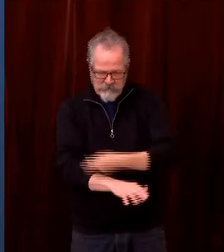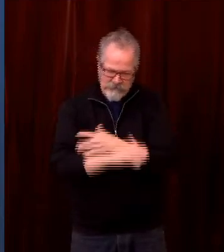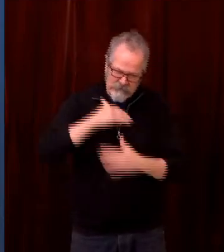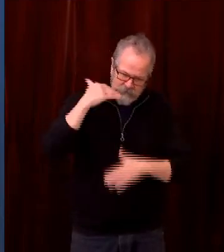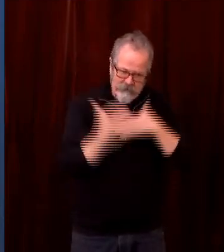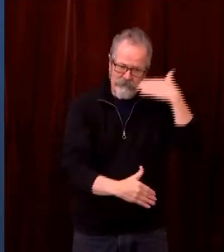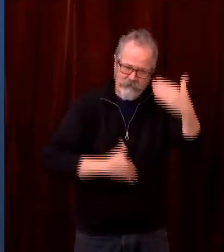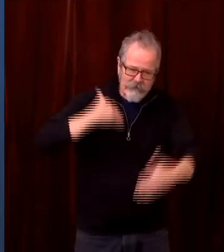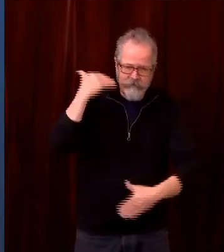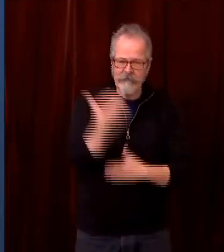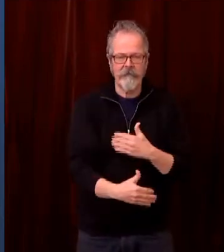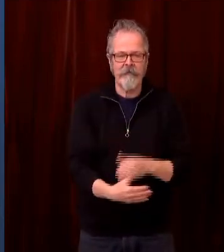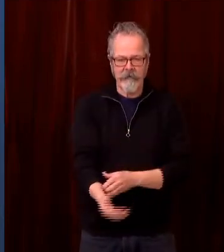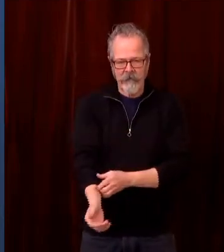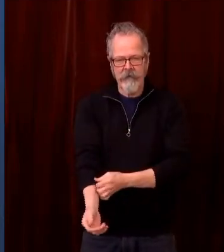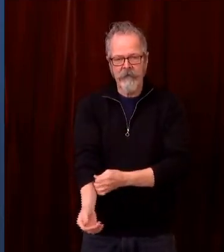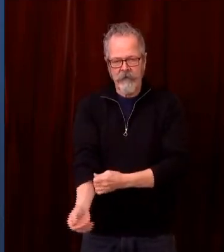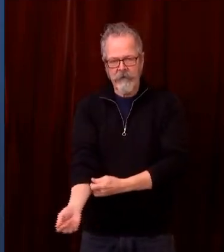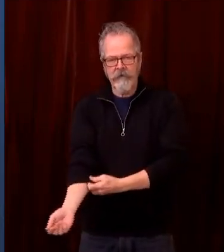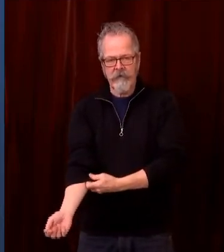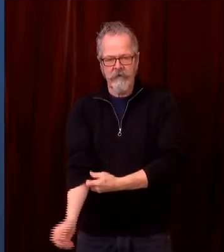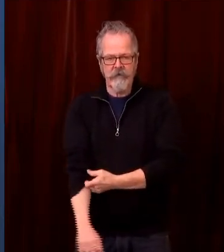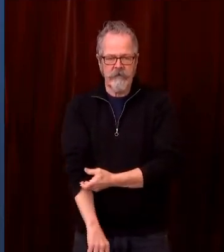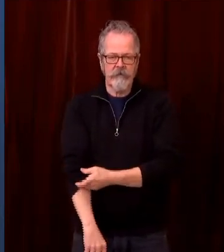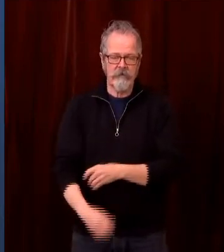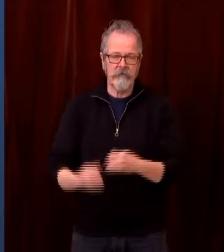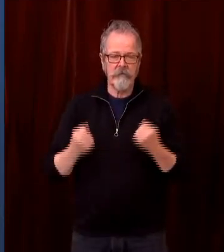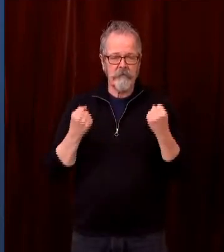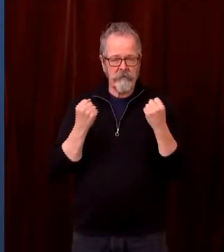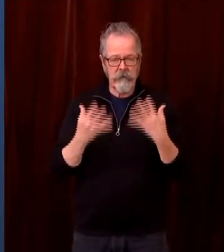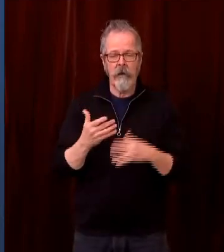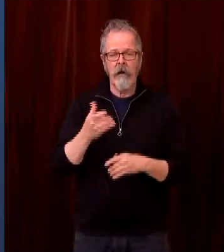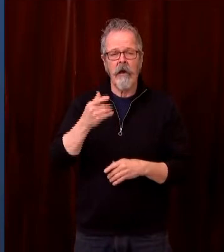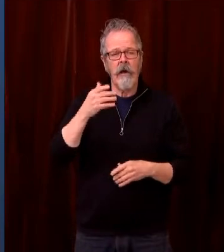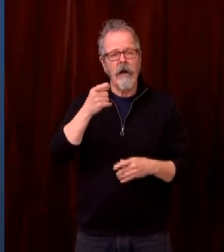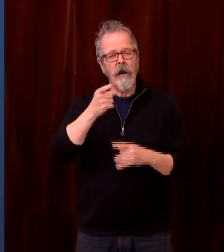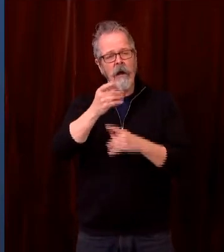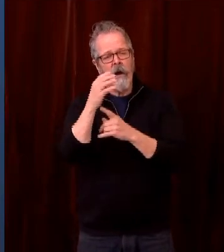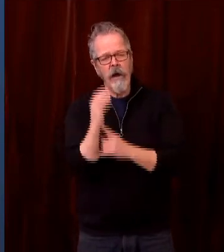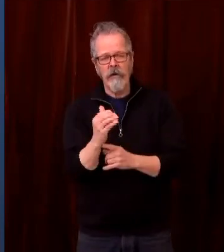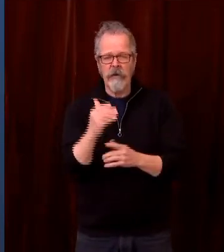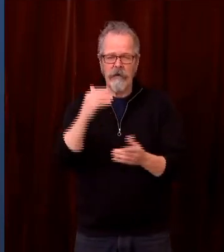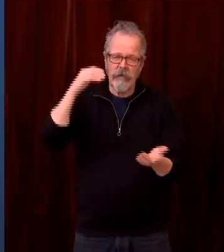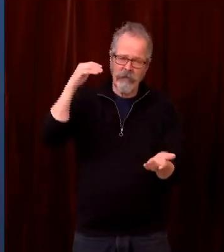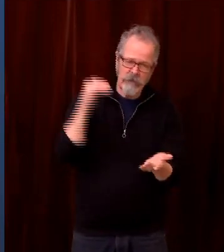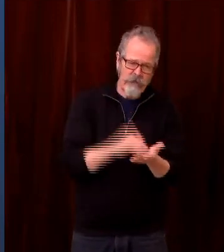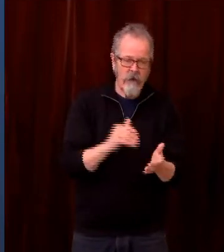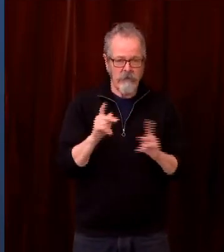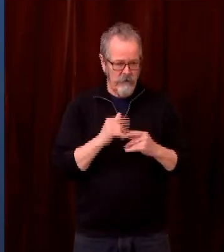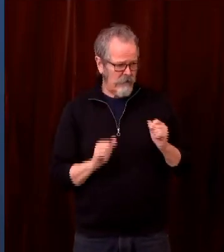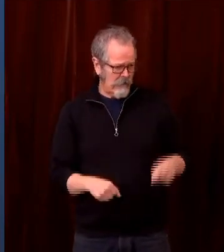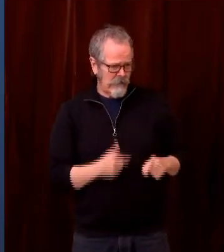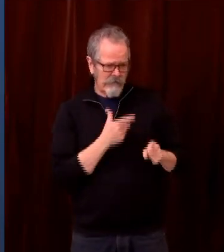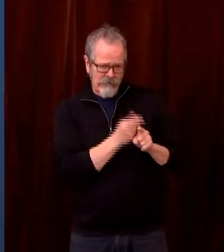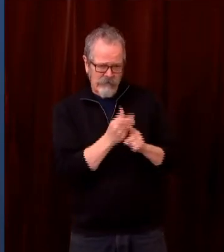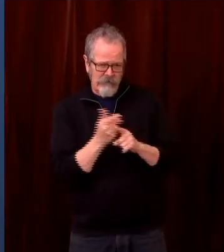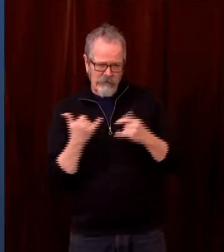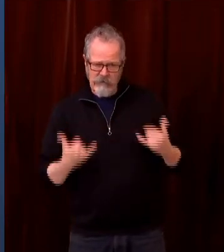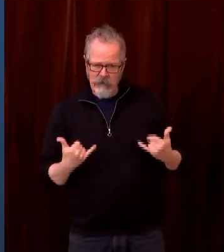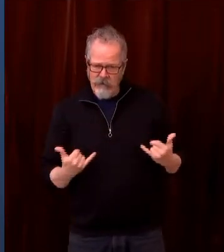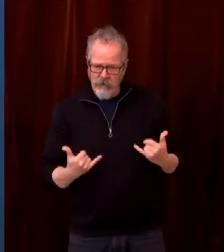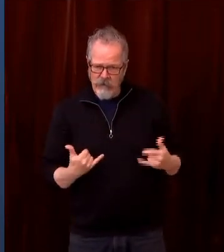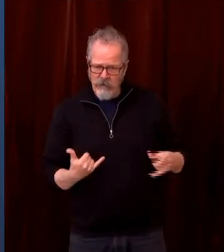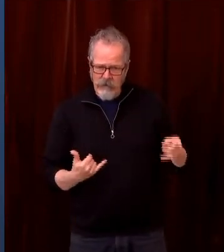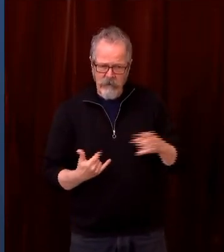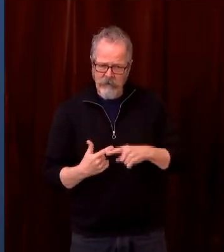for vaccination who have not received it. There are more than 800,000 Washingtonians today who are eligible for the vaccine